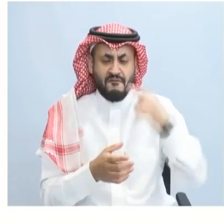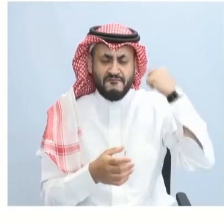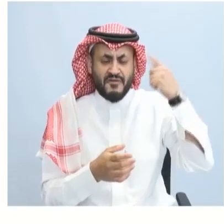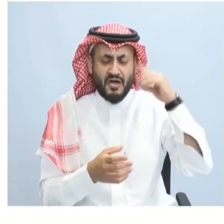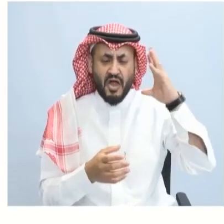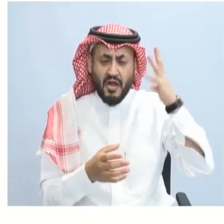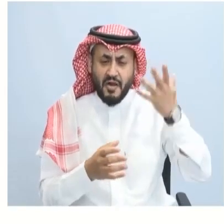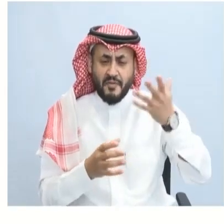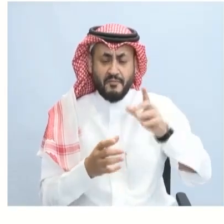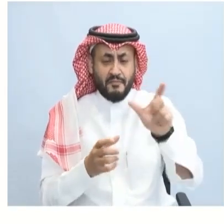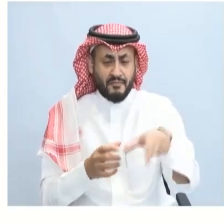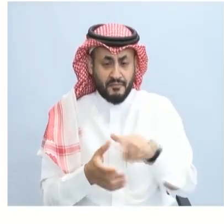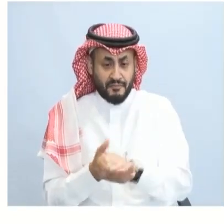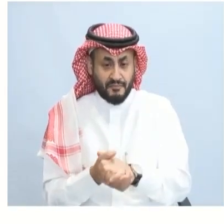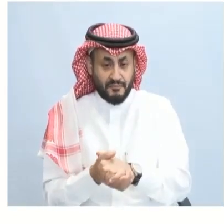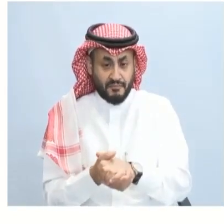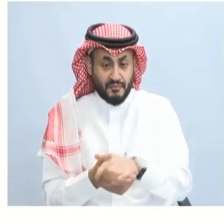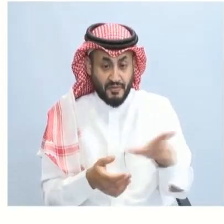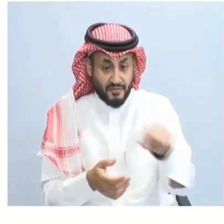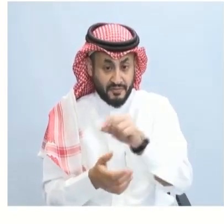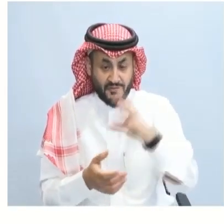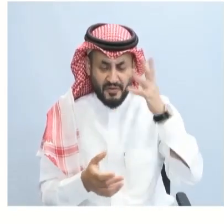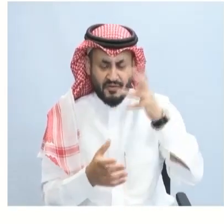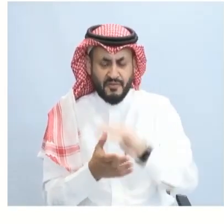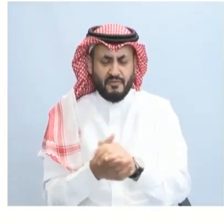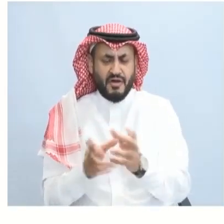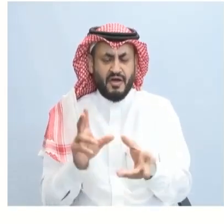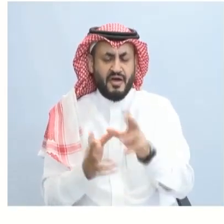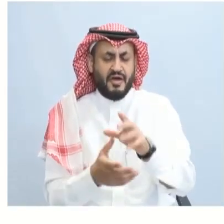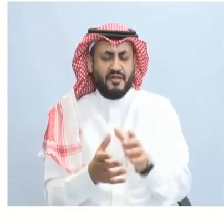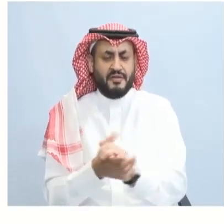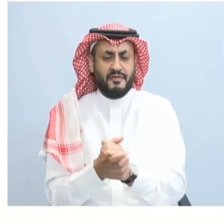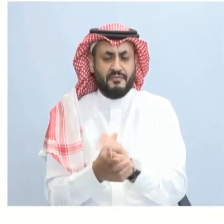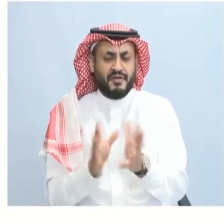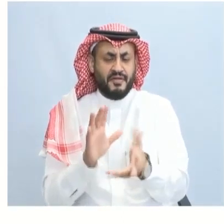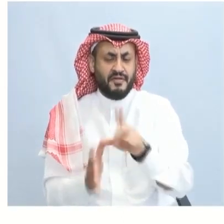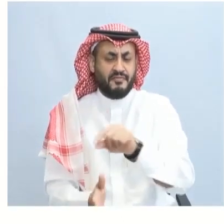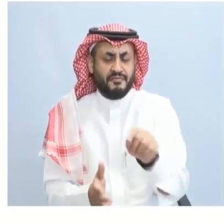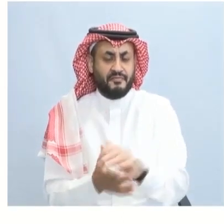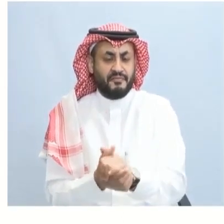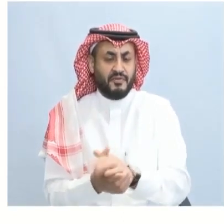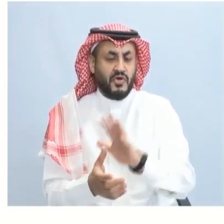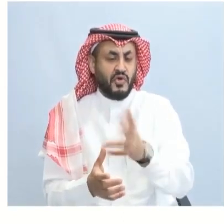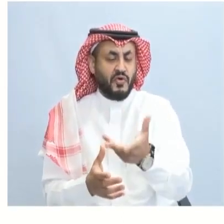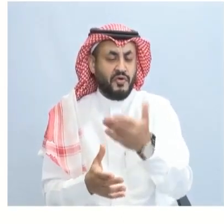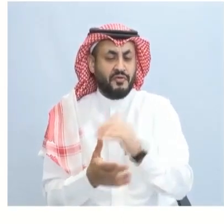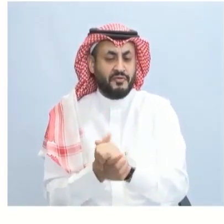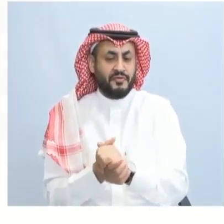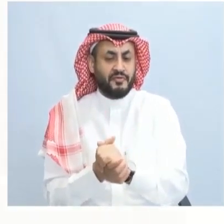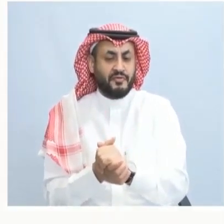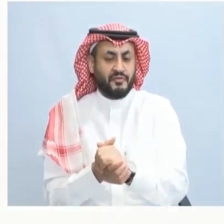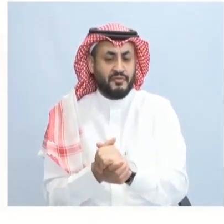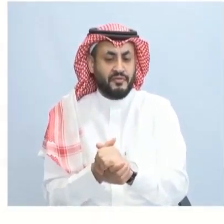it true that he is driving them crazy, or is this just a phrase here? So how is he driving everyone